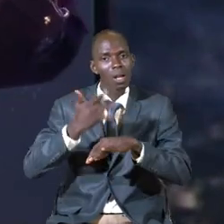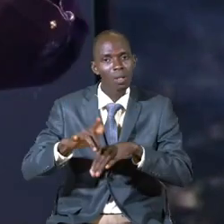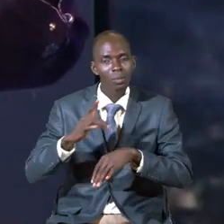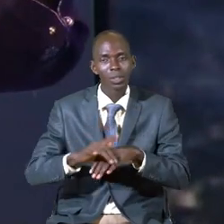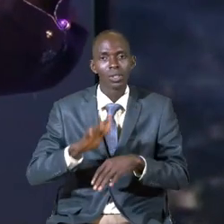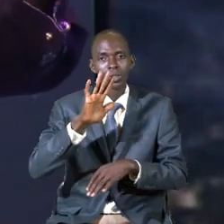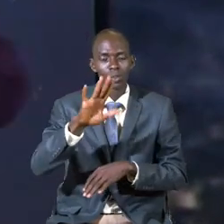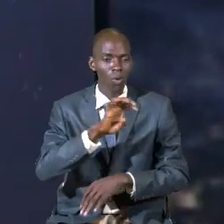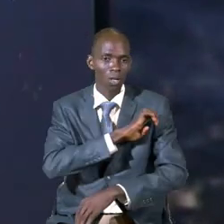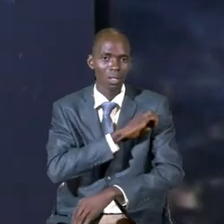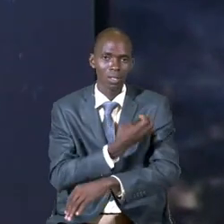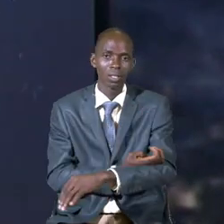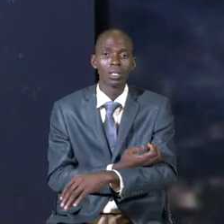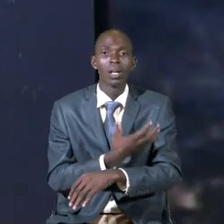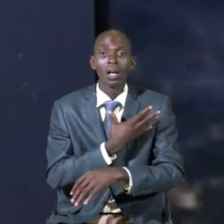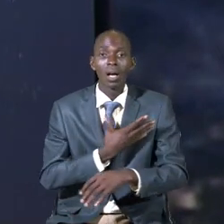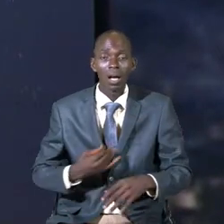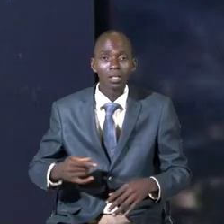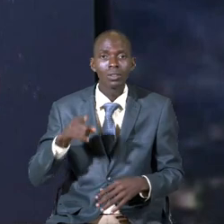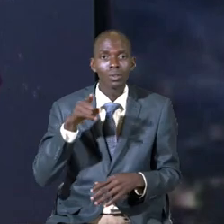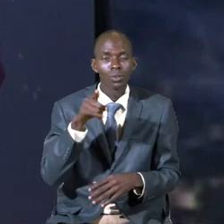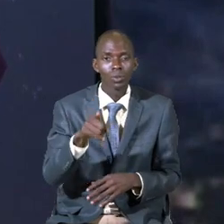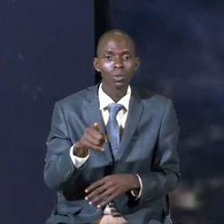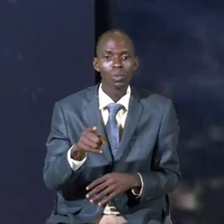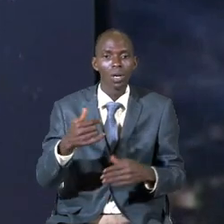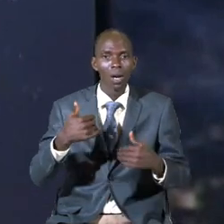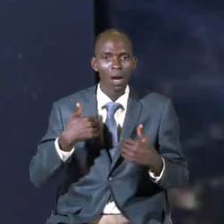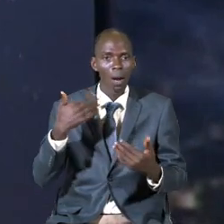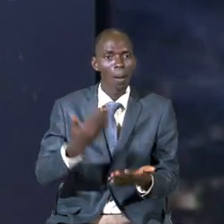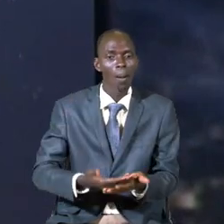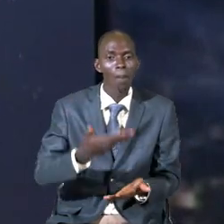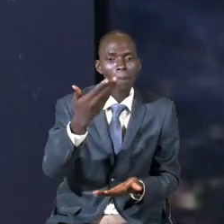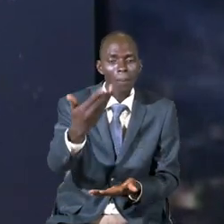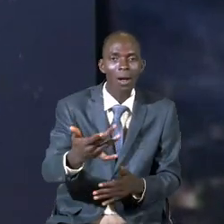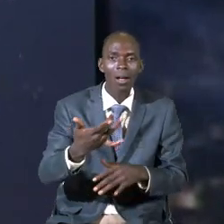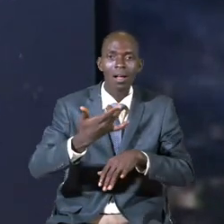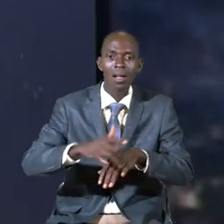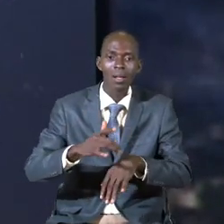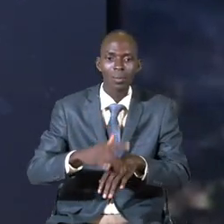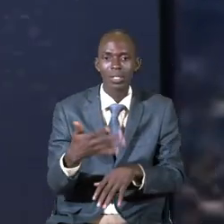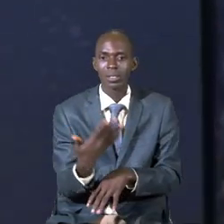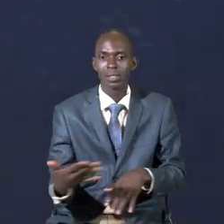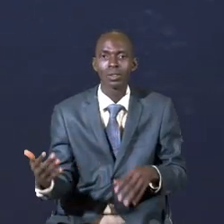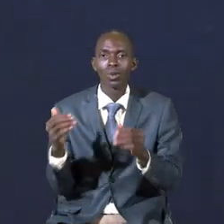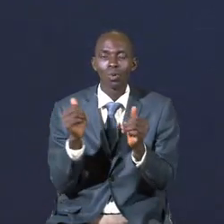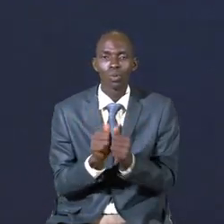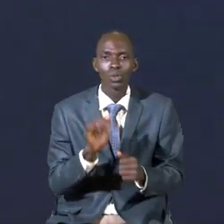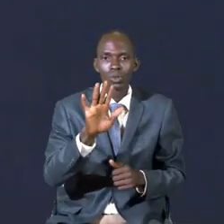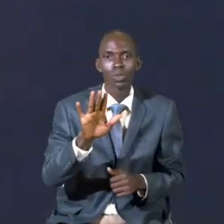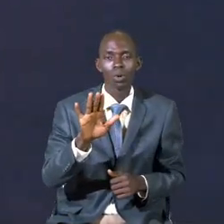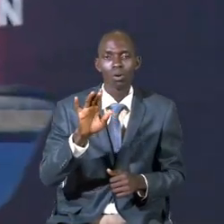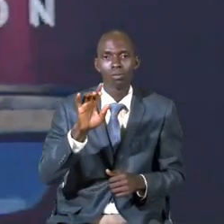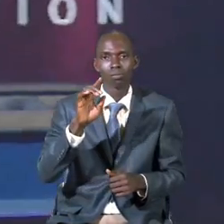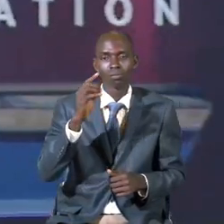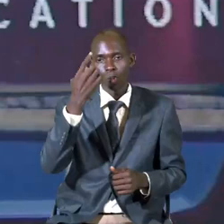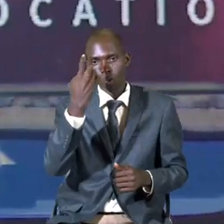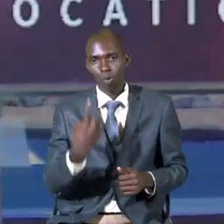energy and you are bought empty substance with your eternal